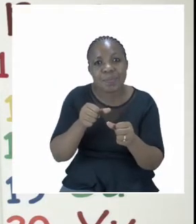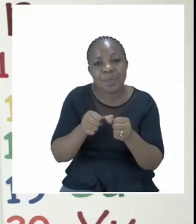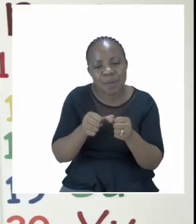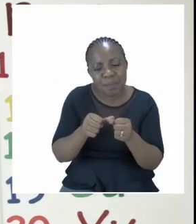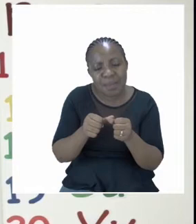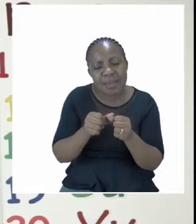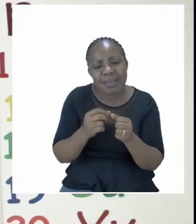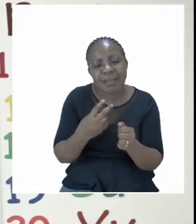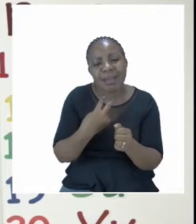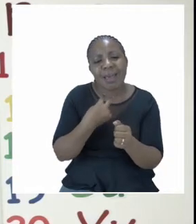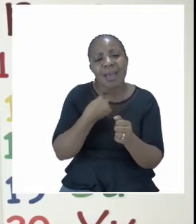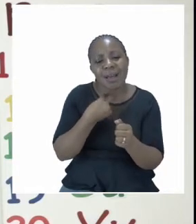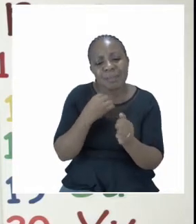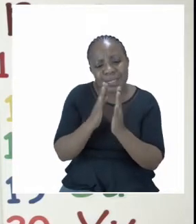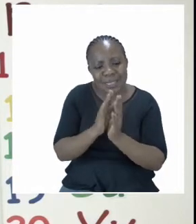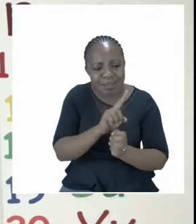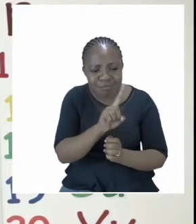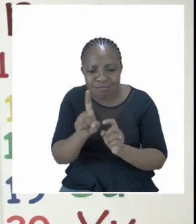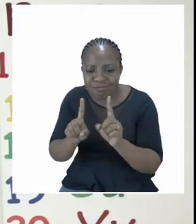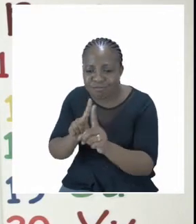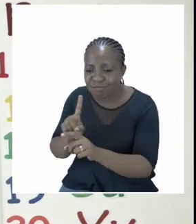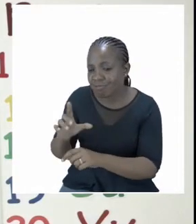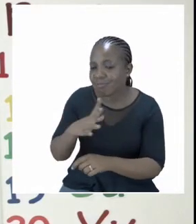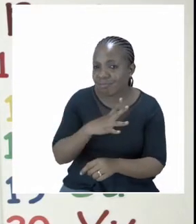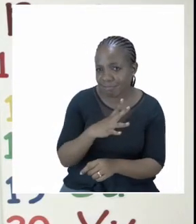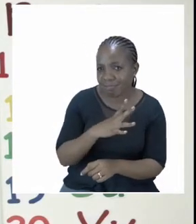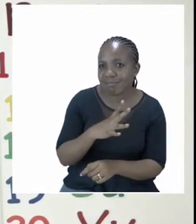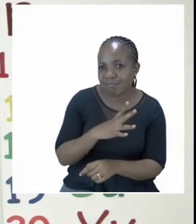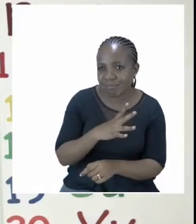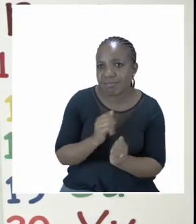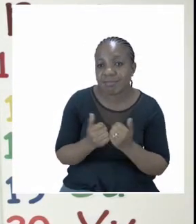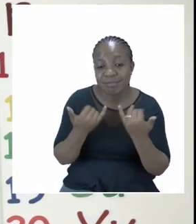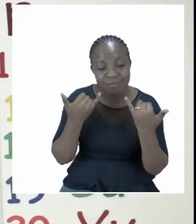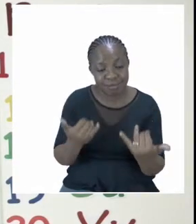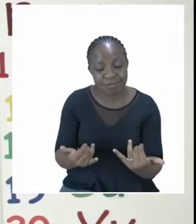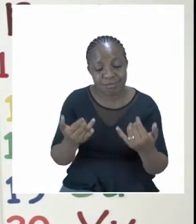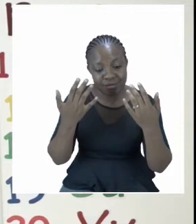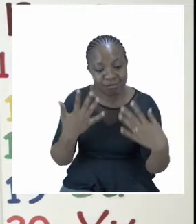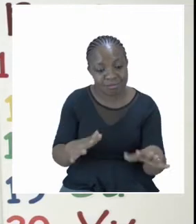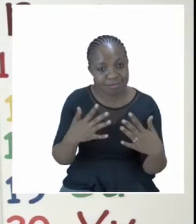asking for a little bit of help. Now that we are done, it is time to